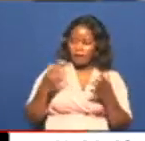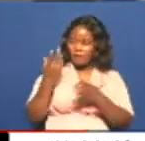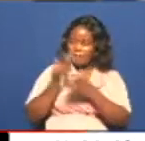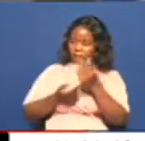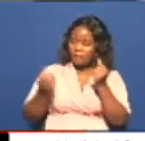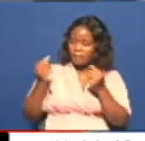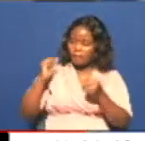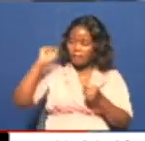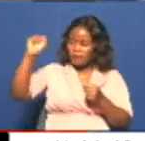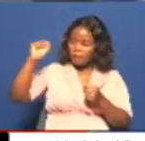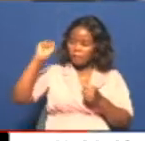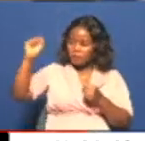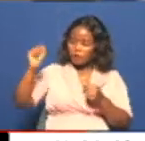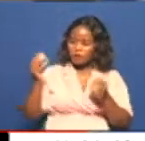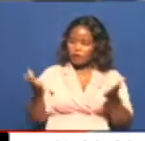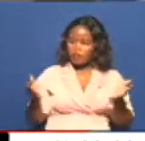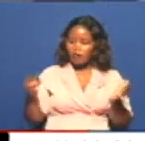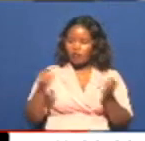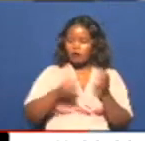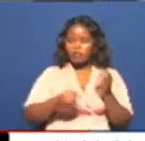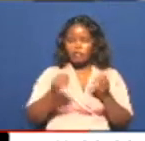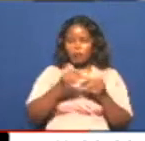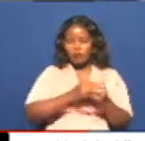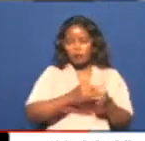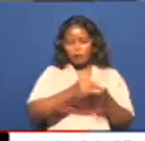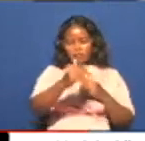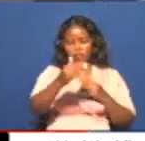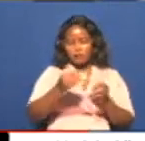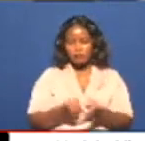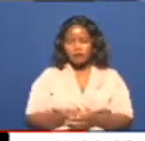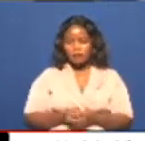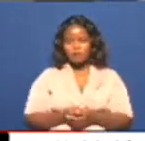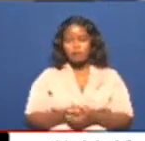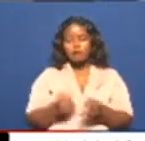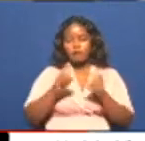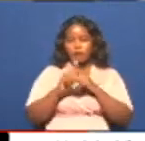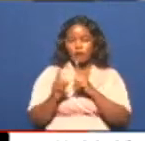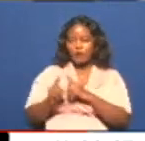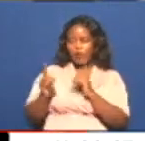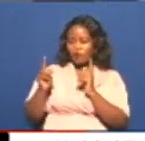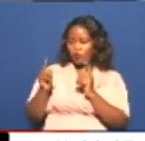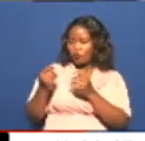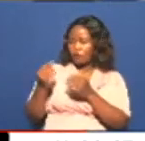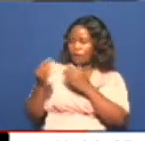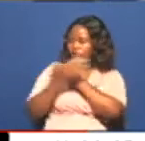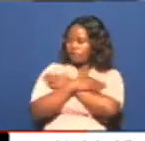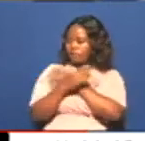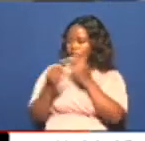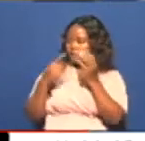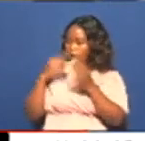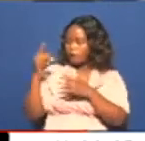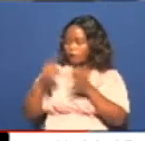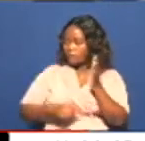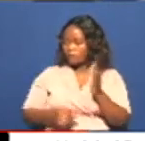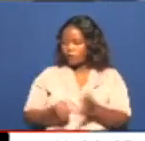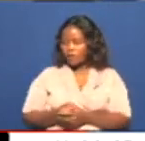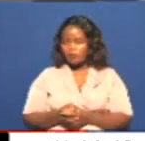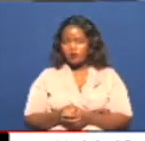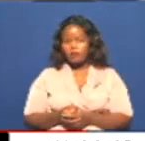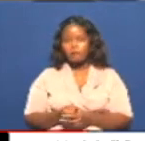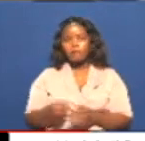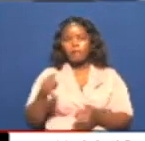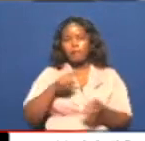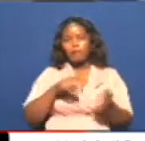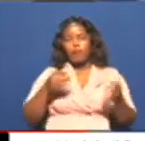time. So it's something that is extremely unfortunate. And as Alengo has mentioned, there's no ideology